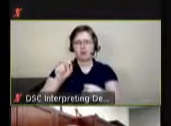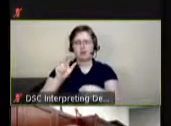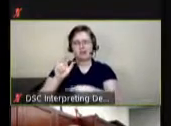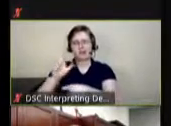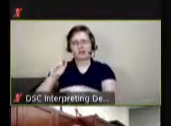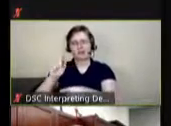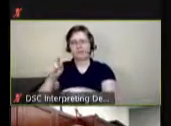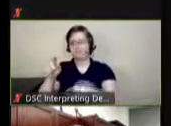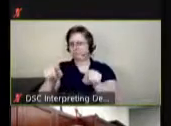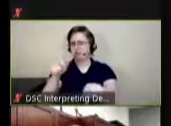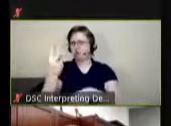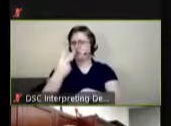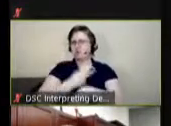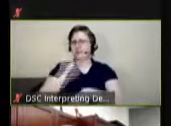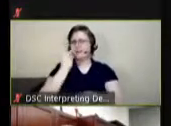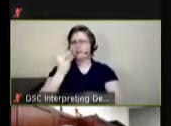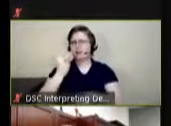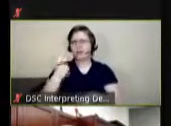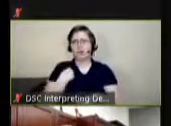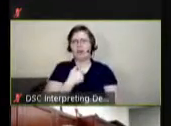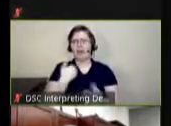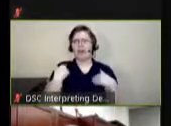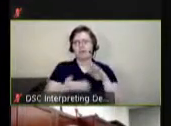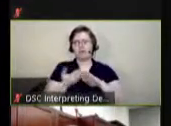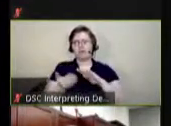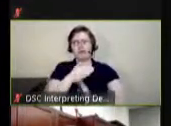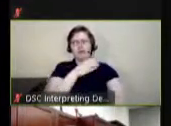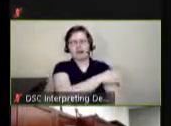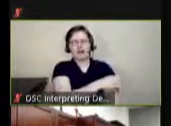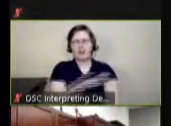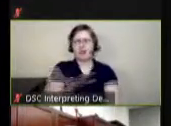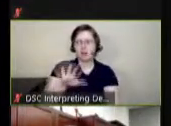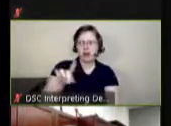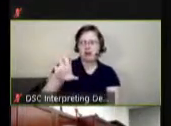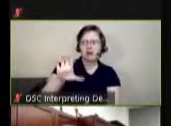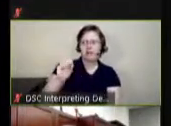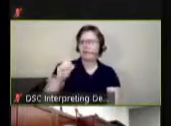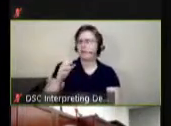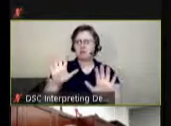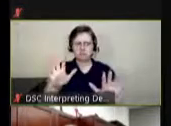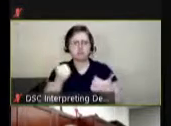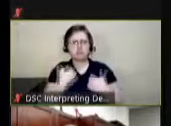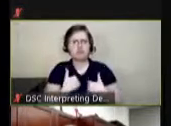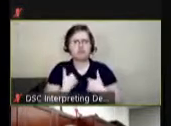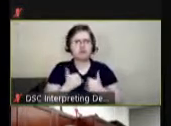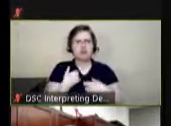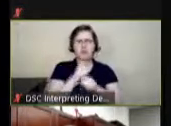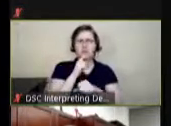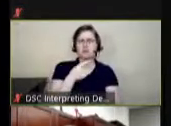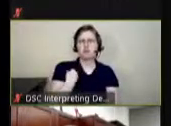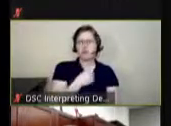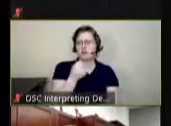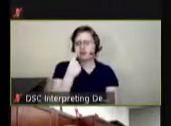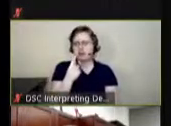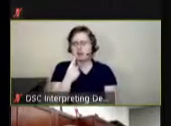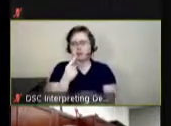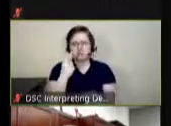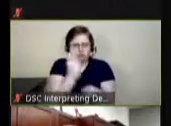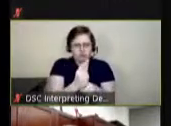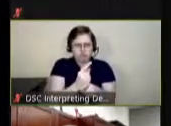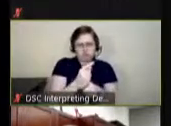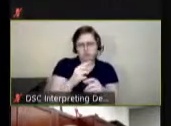those 2 days. And then we ran a clinic of about 150. Again, trying to get our feet wet, making sure that we understand all the ins and outs